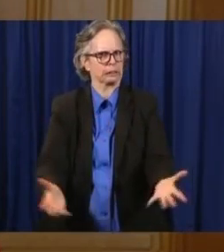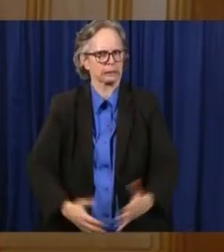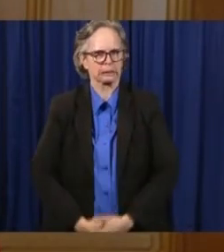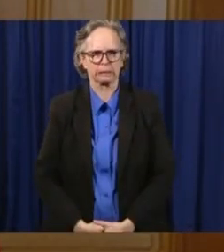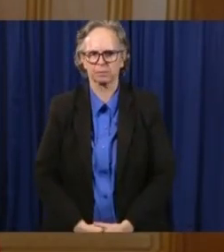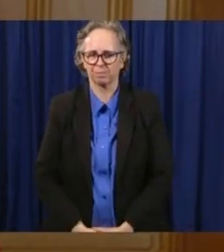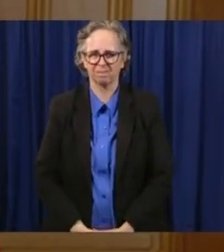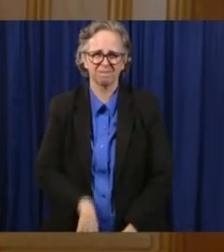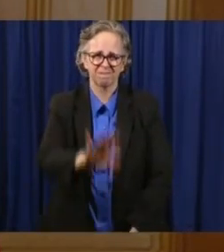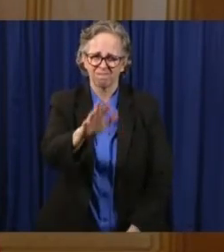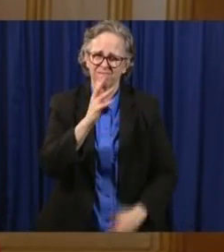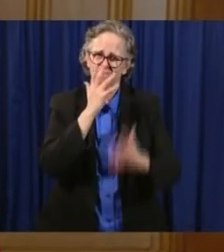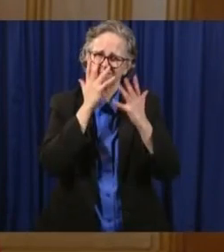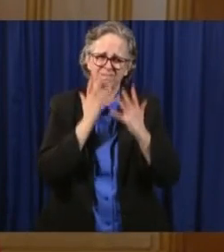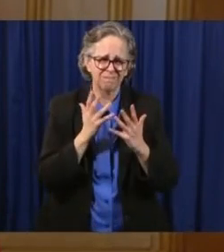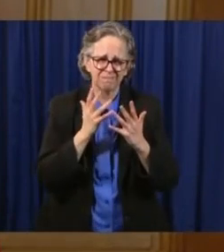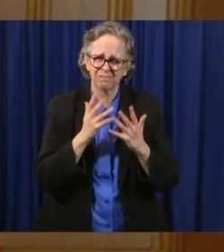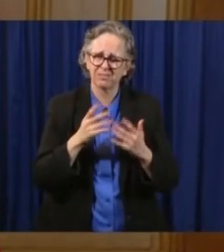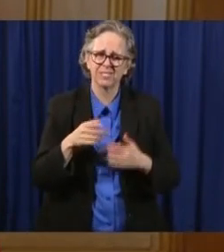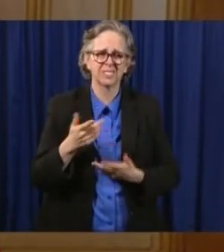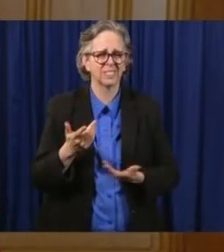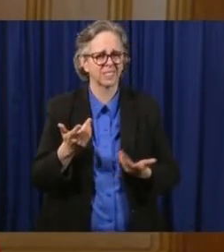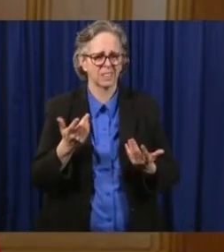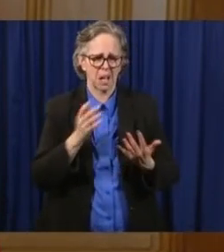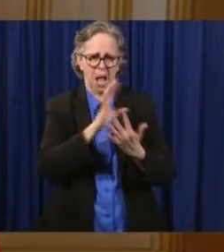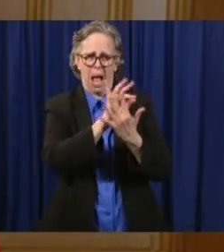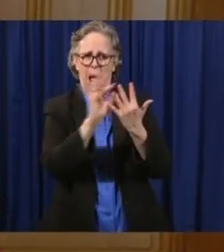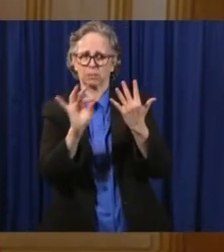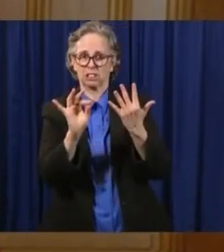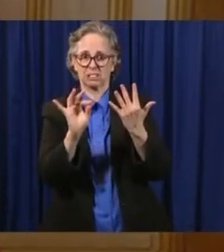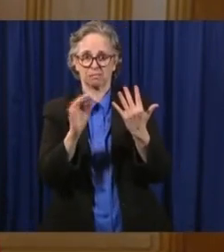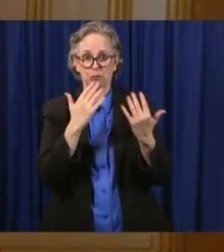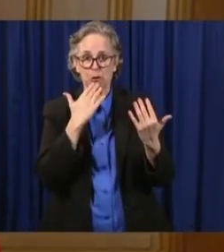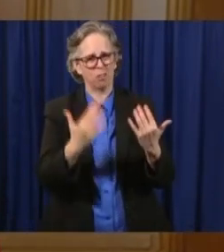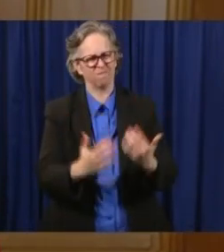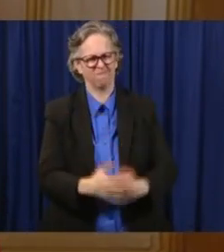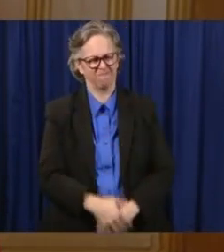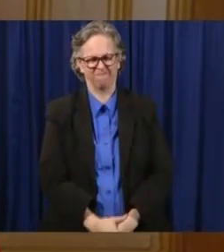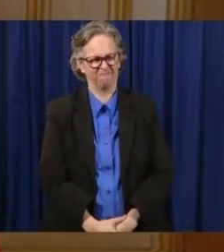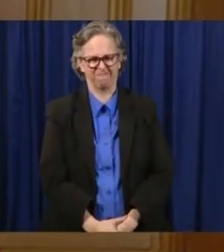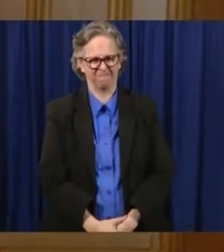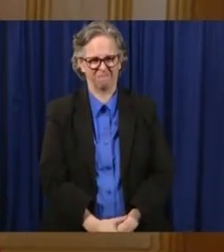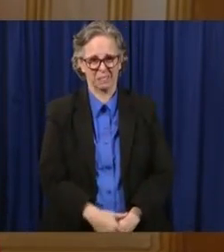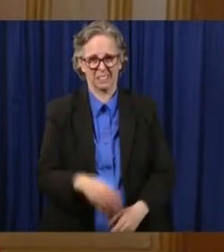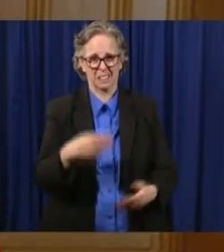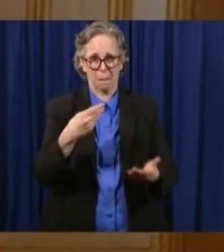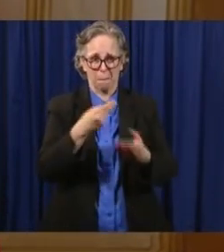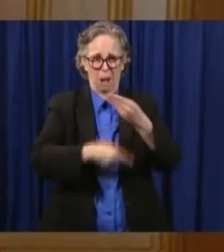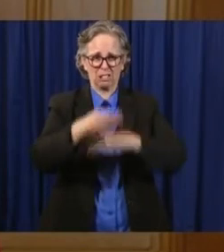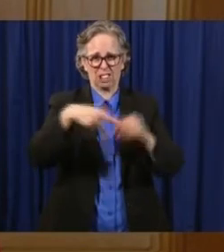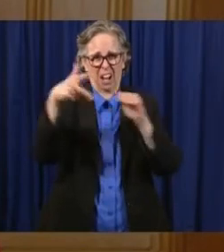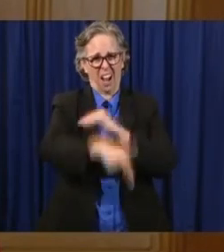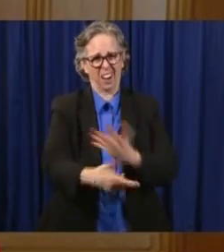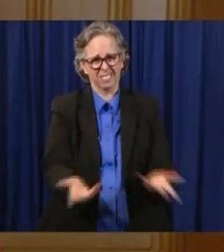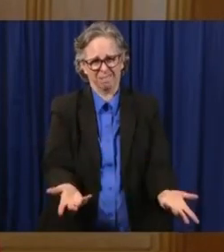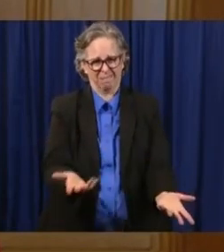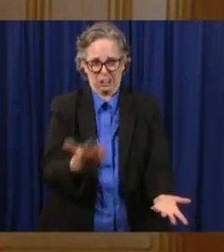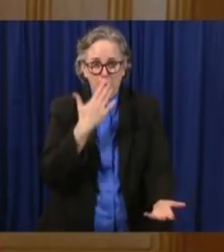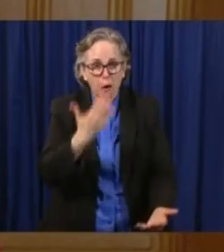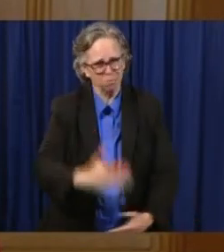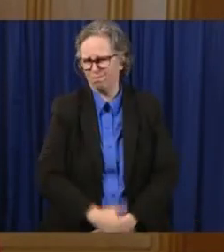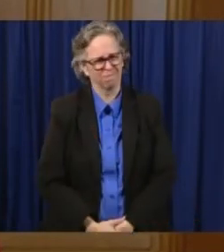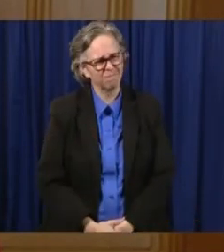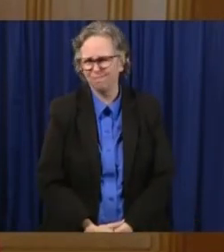well imagine, the options are not good. When, you know, we have about 4 departments that constitute a